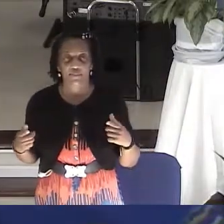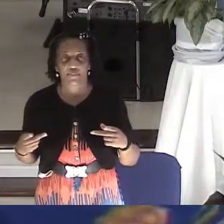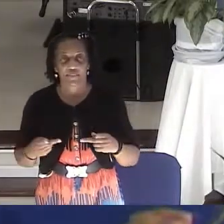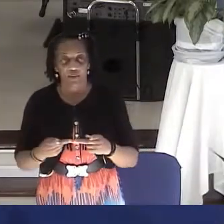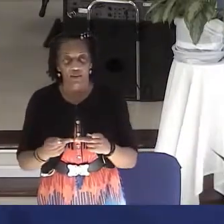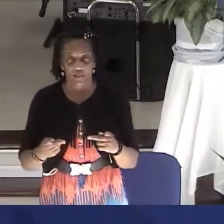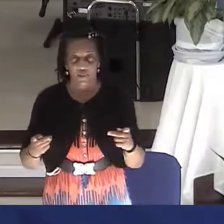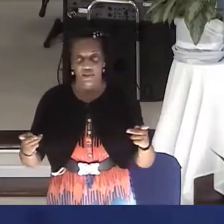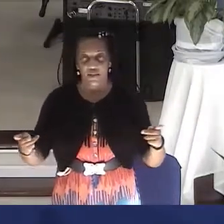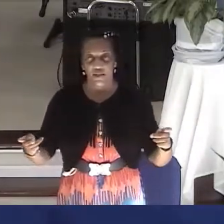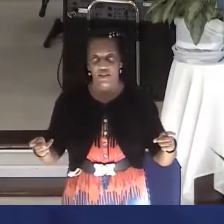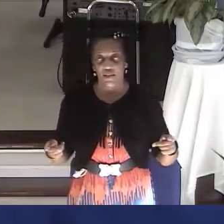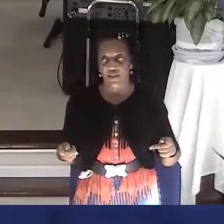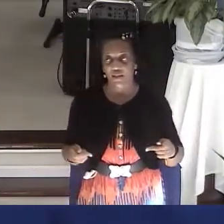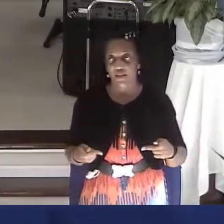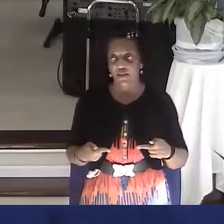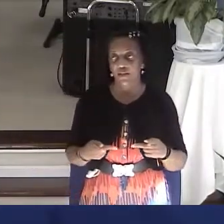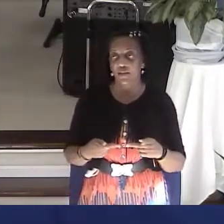dwelling